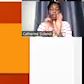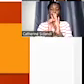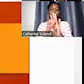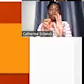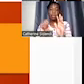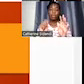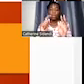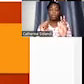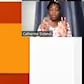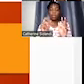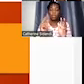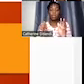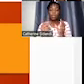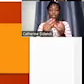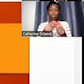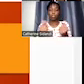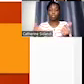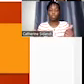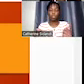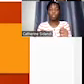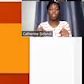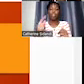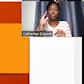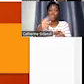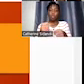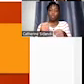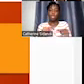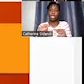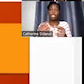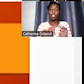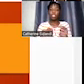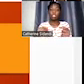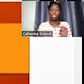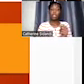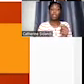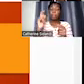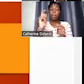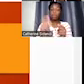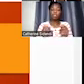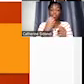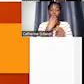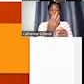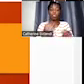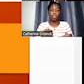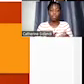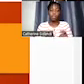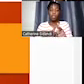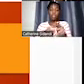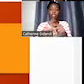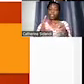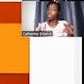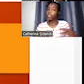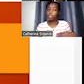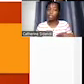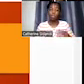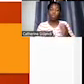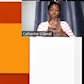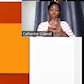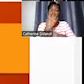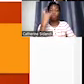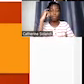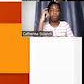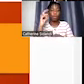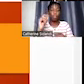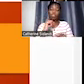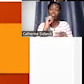And then keep in touch with your family and keep your children updated. And then embrace growth growth mindset